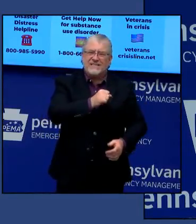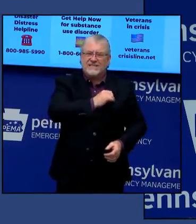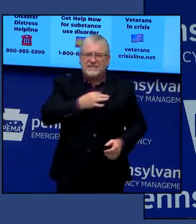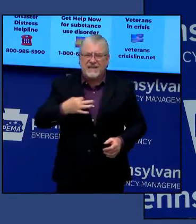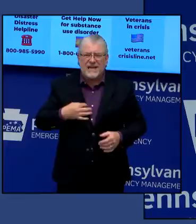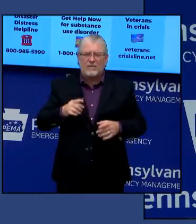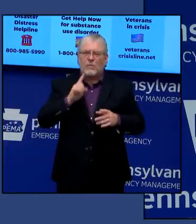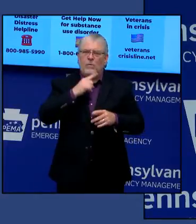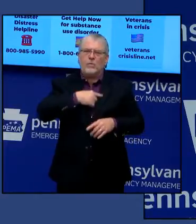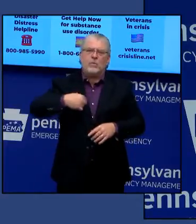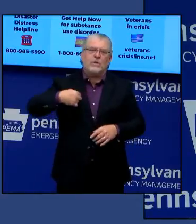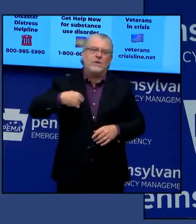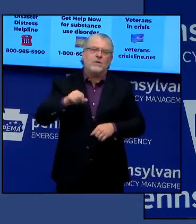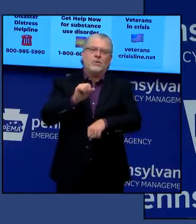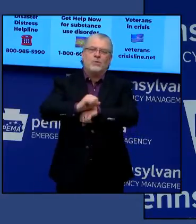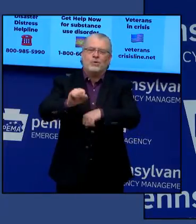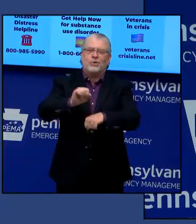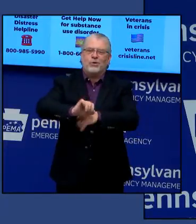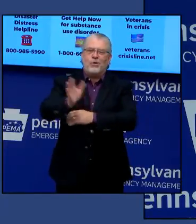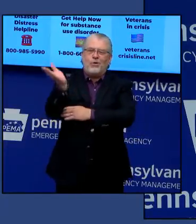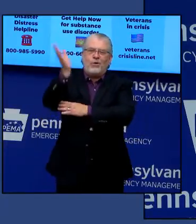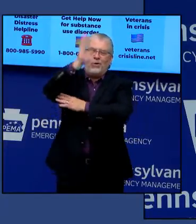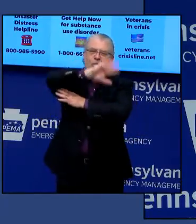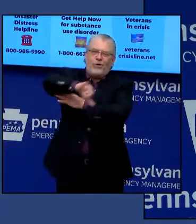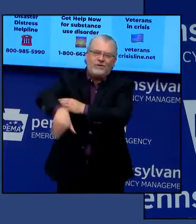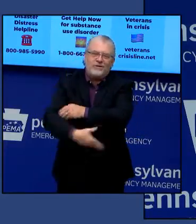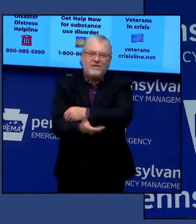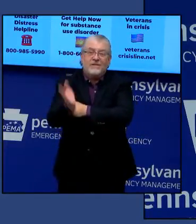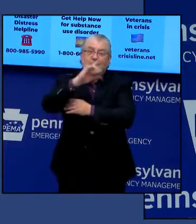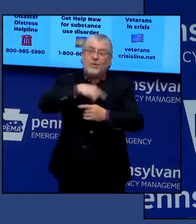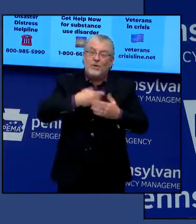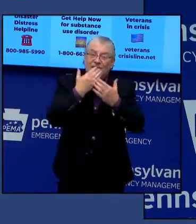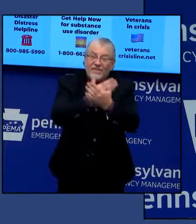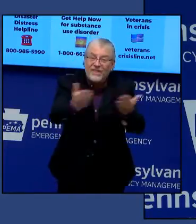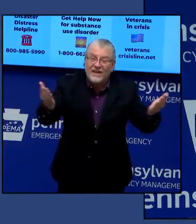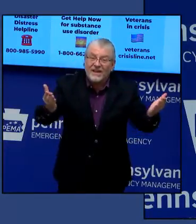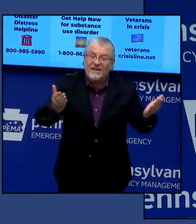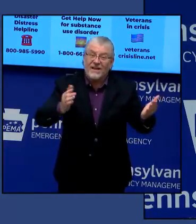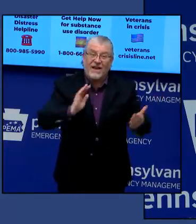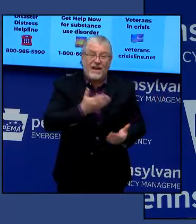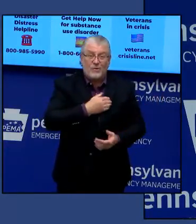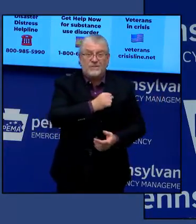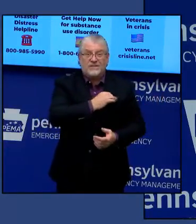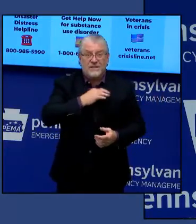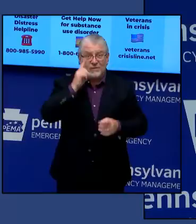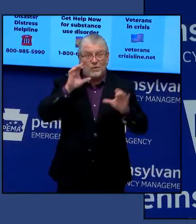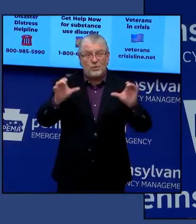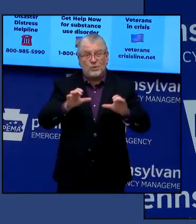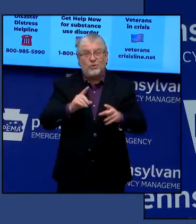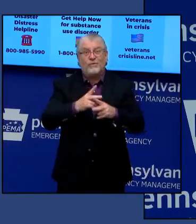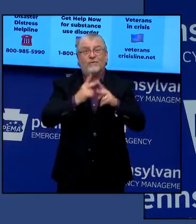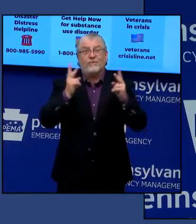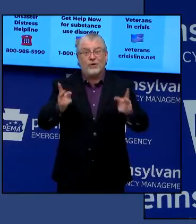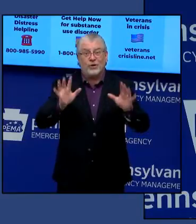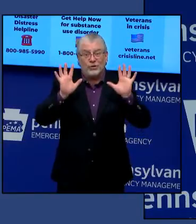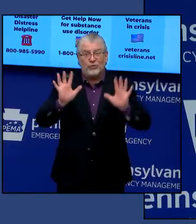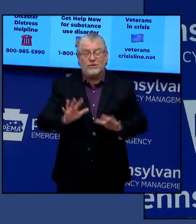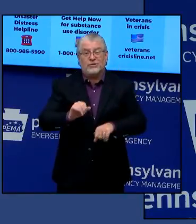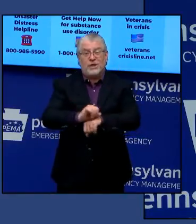And so I would like to thank them. They're doing very well, but it's been very challenging. This question is from